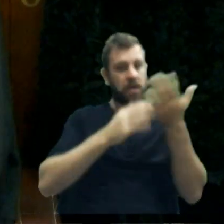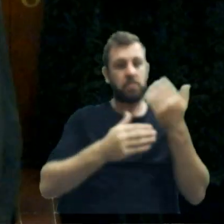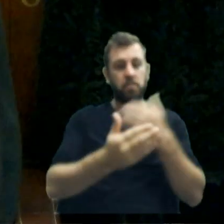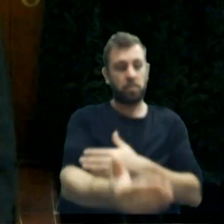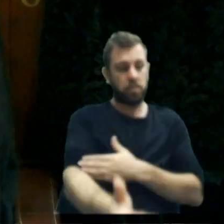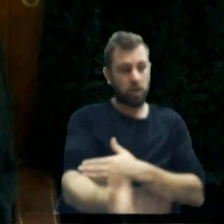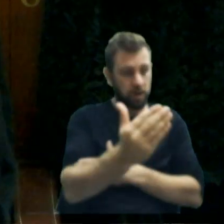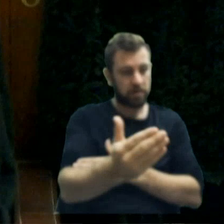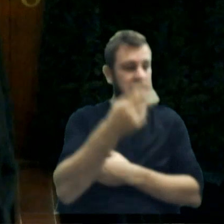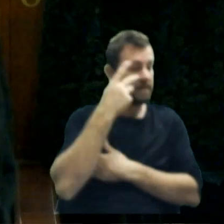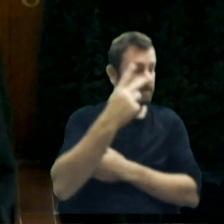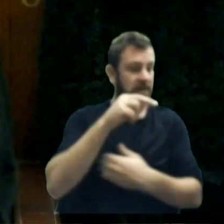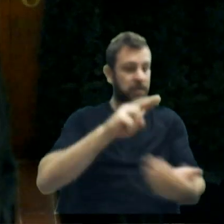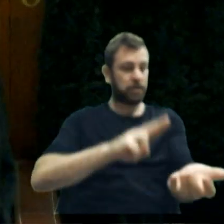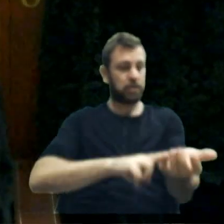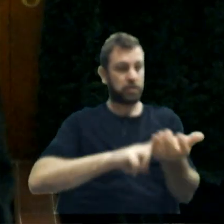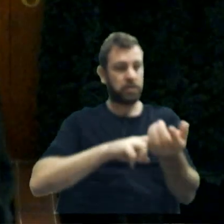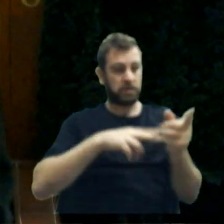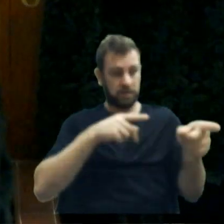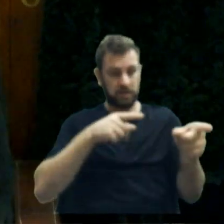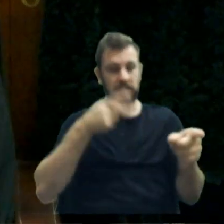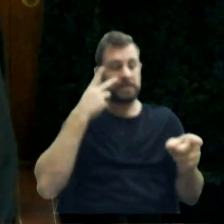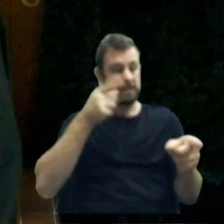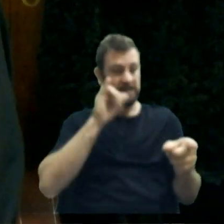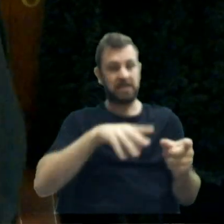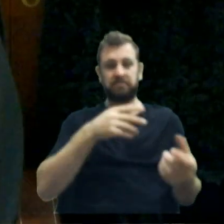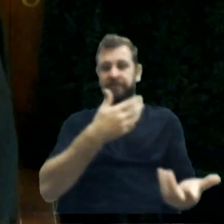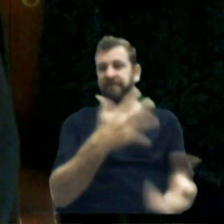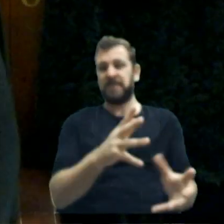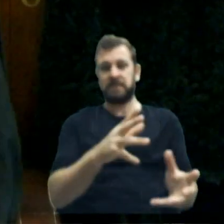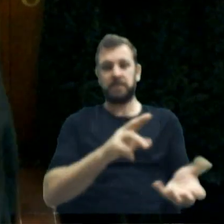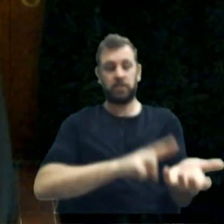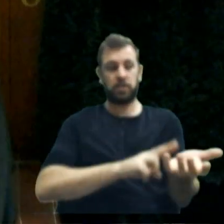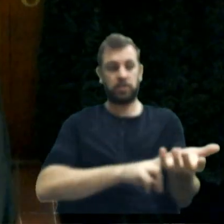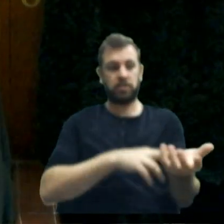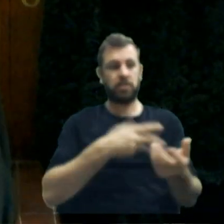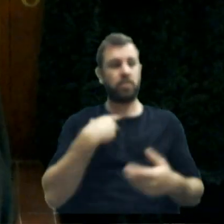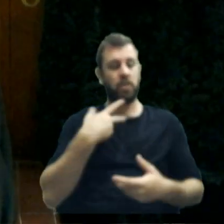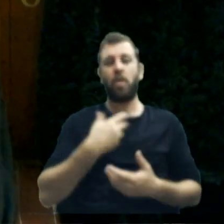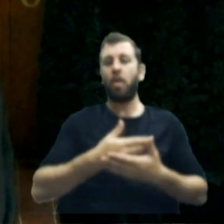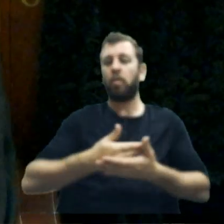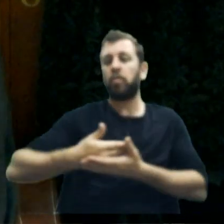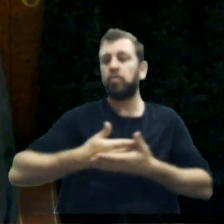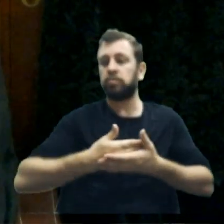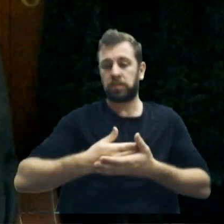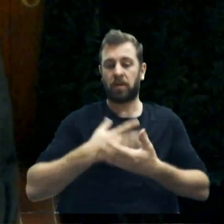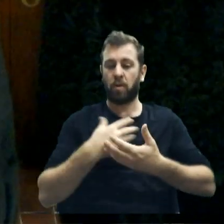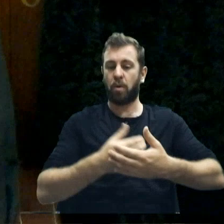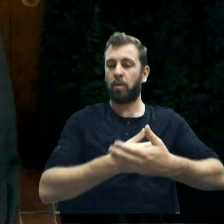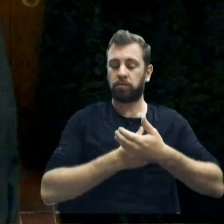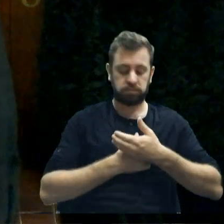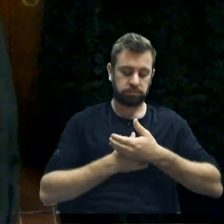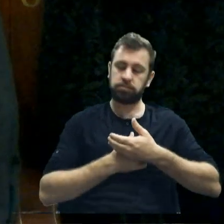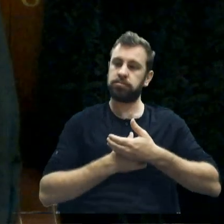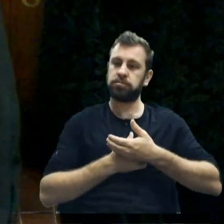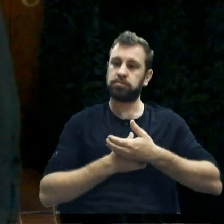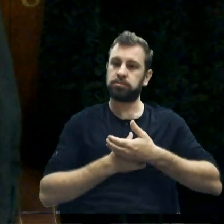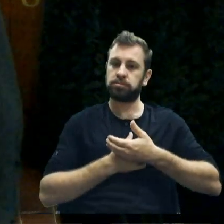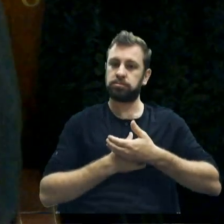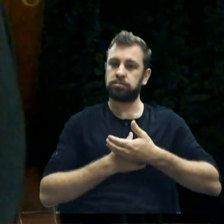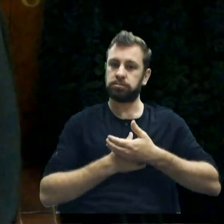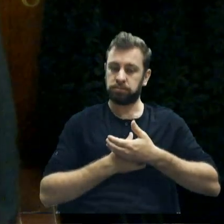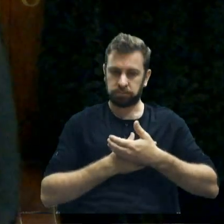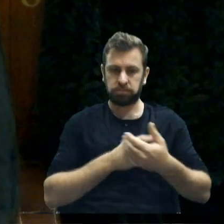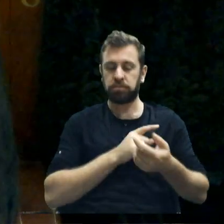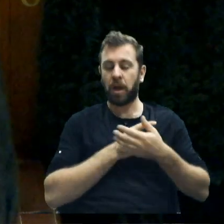that the nurse that was assigned to my son on that day would actually be holding him close to her skin and